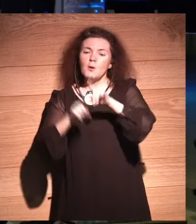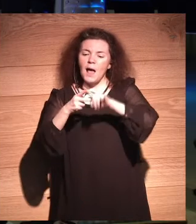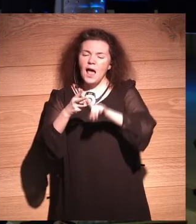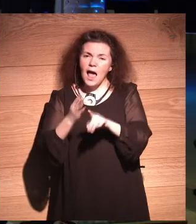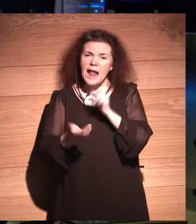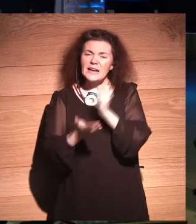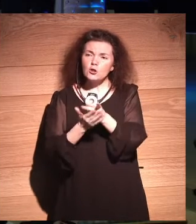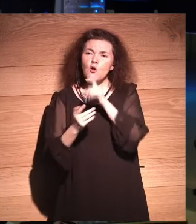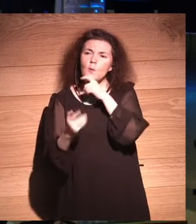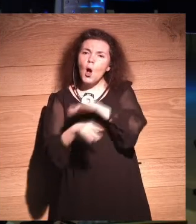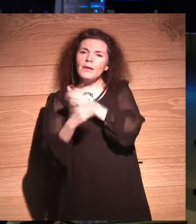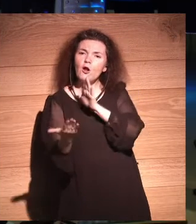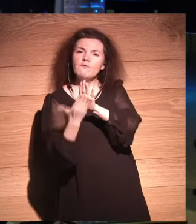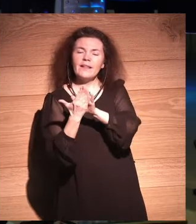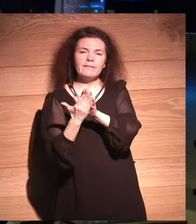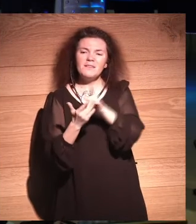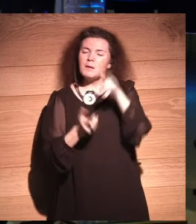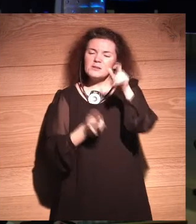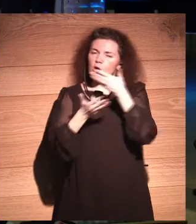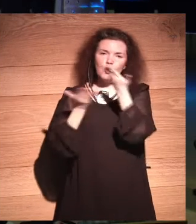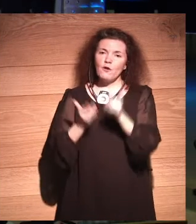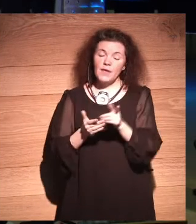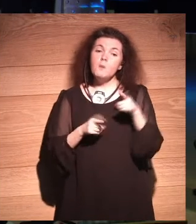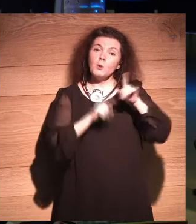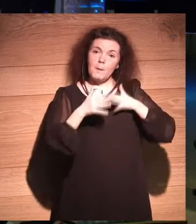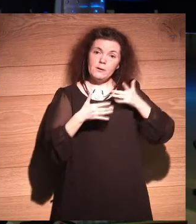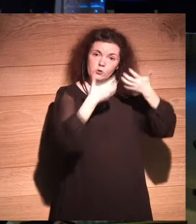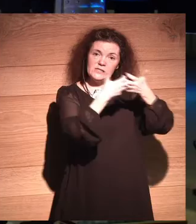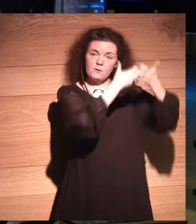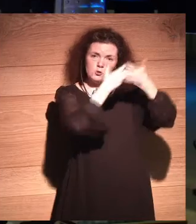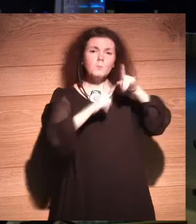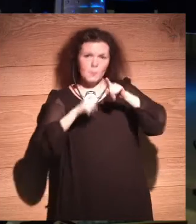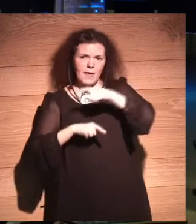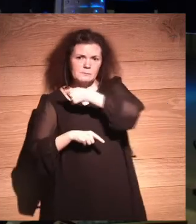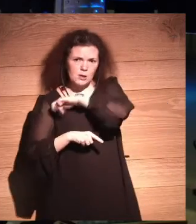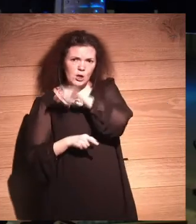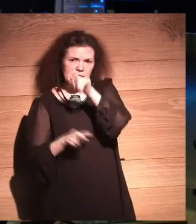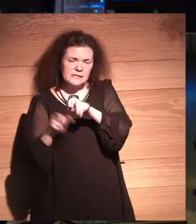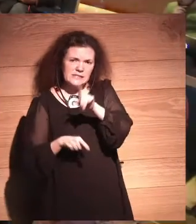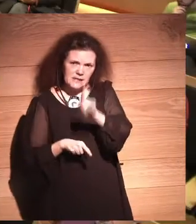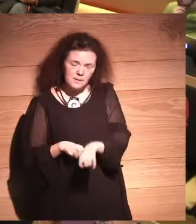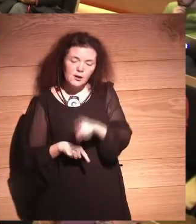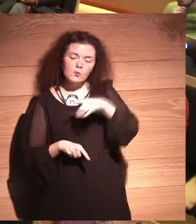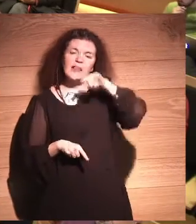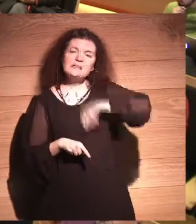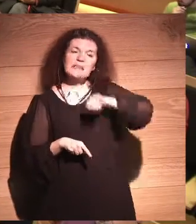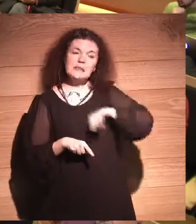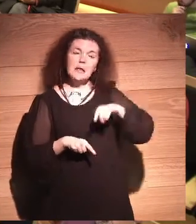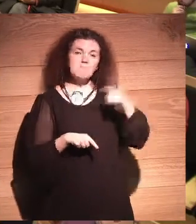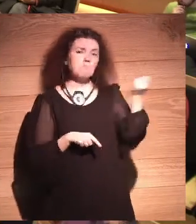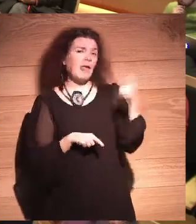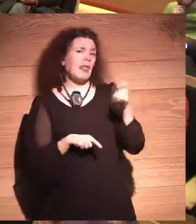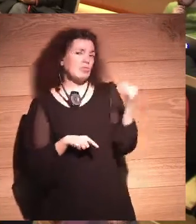problem, obviously, for people in Spain who feel very much the same way. We don't trust government to be able